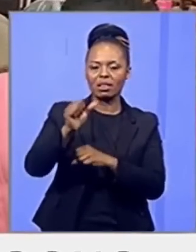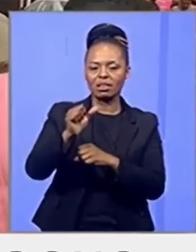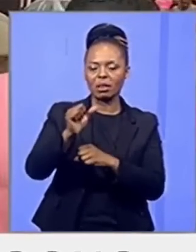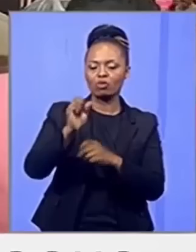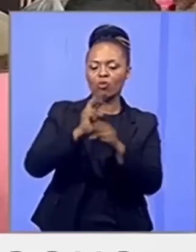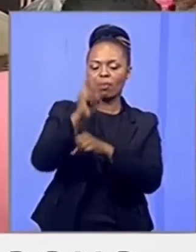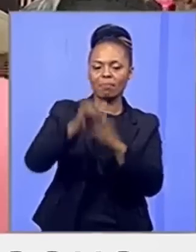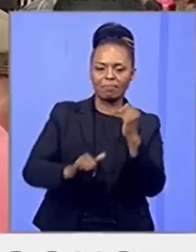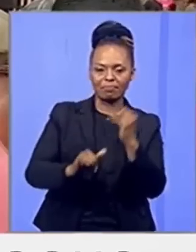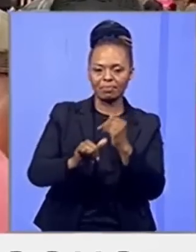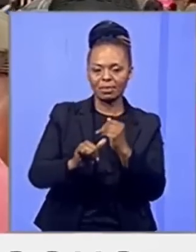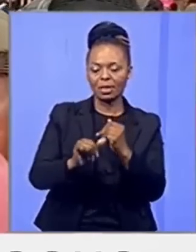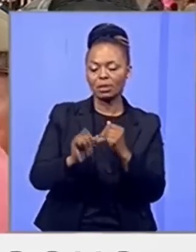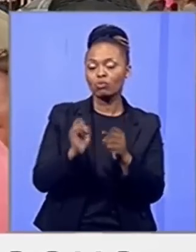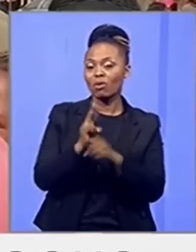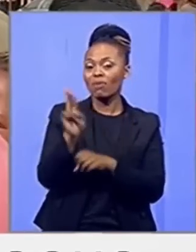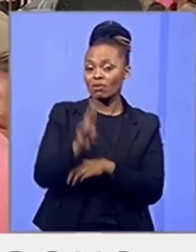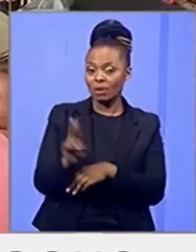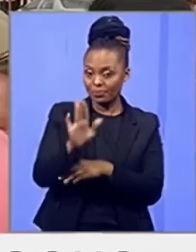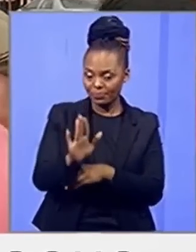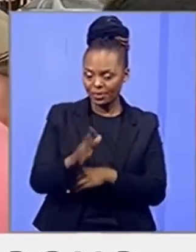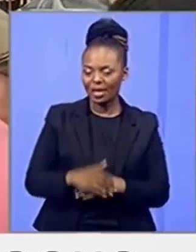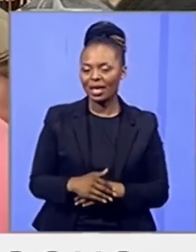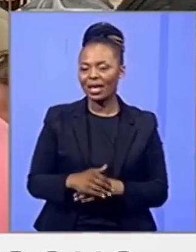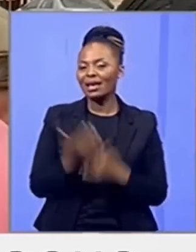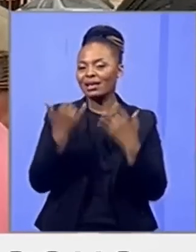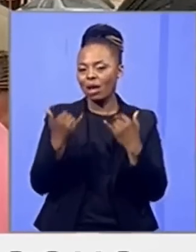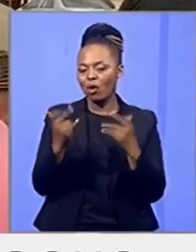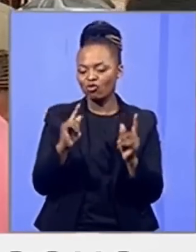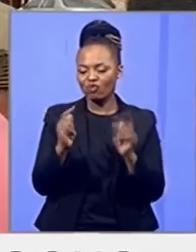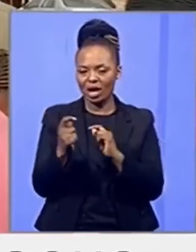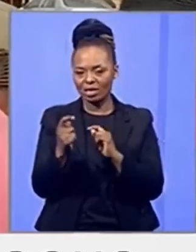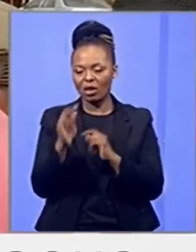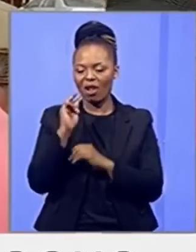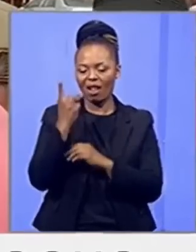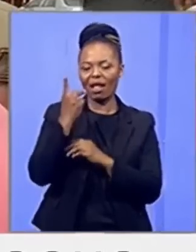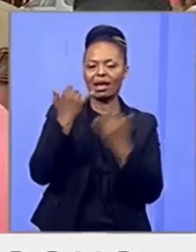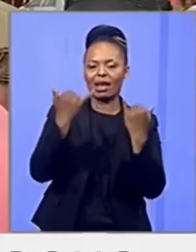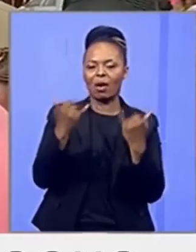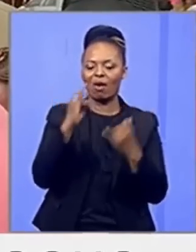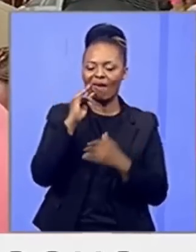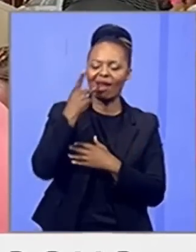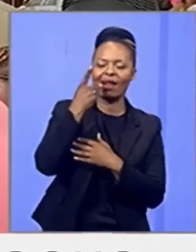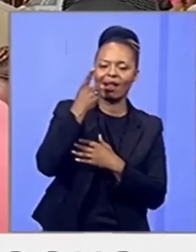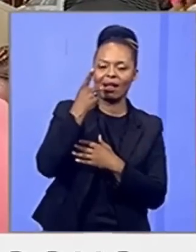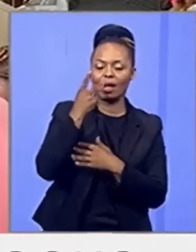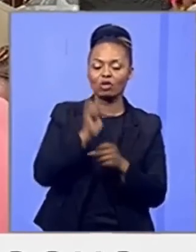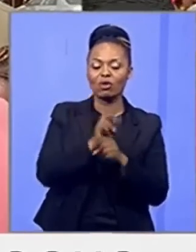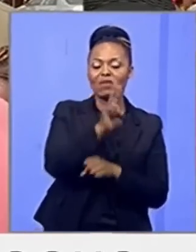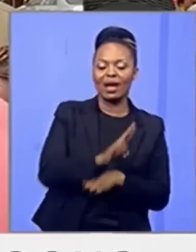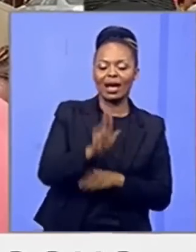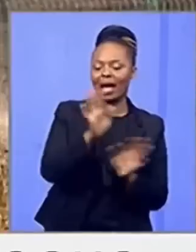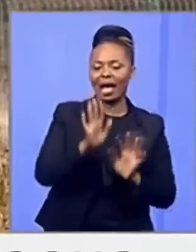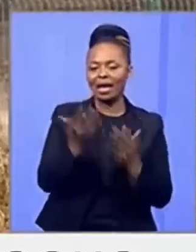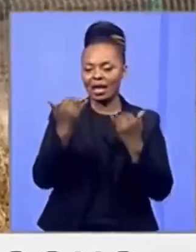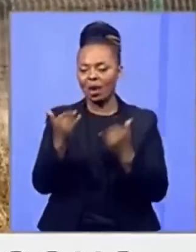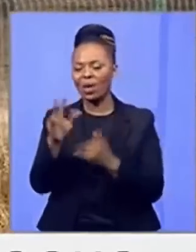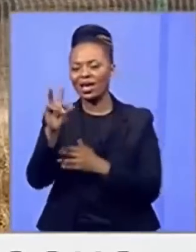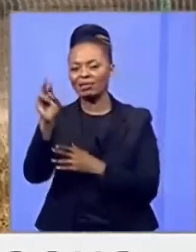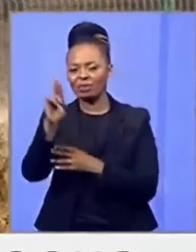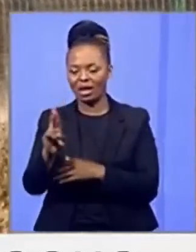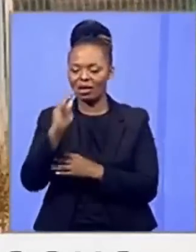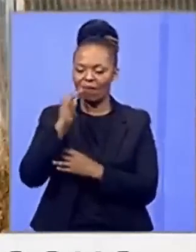per transaction mara now e fetogile 12 ranta a e sa le 12 ranta ke 8 rand. College